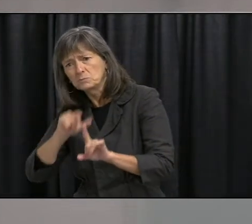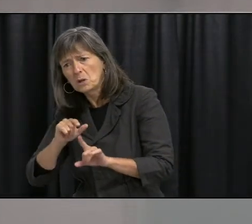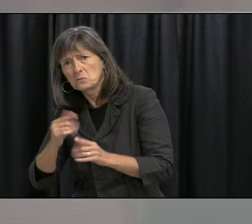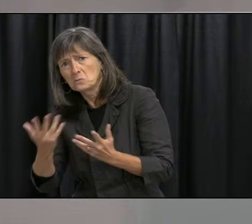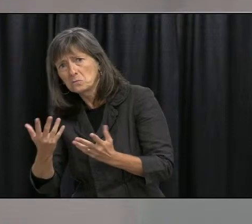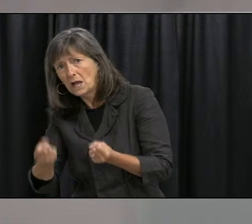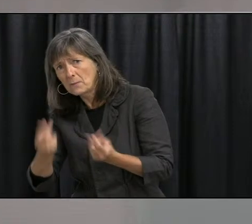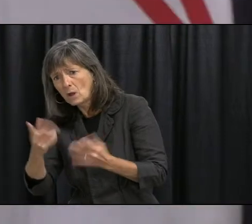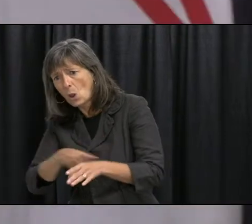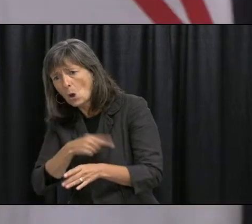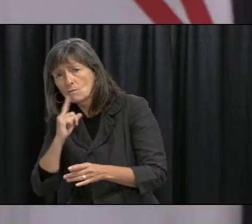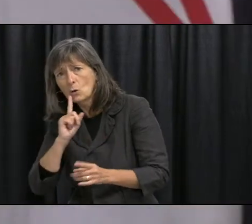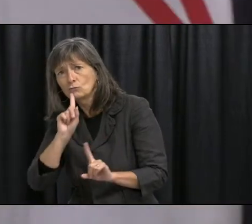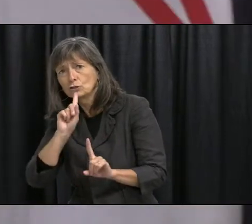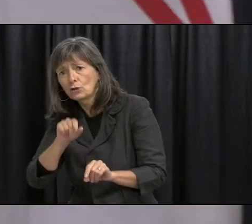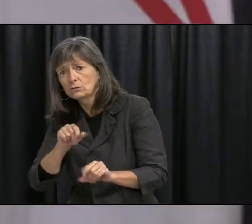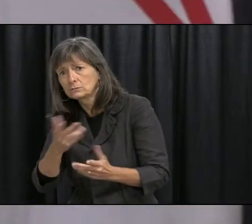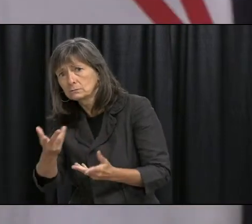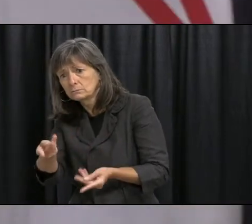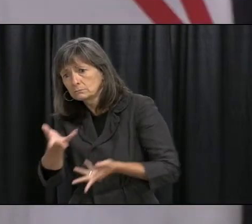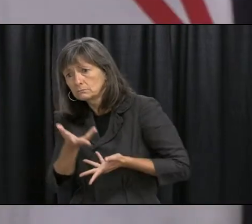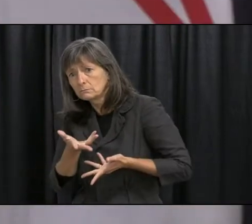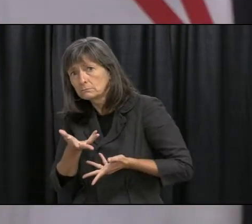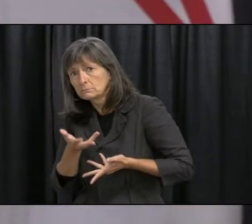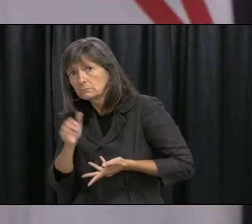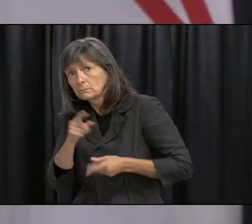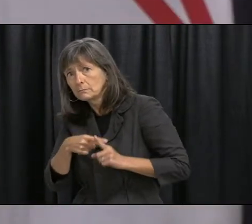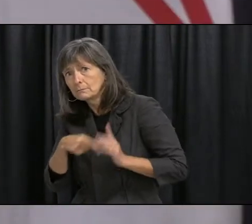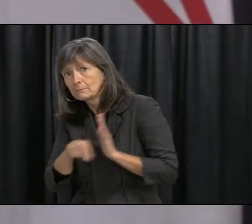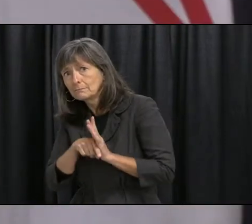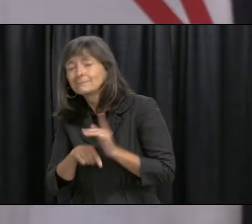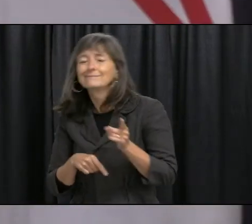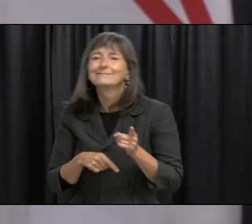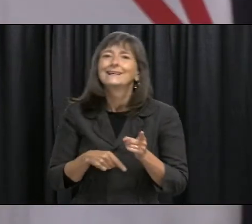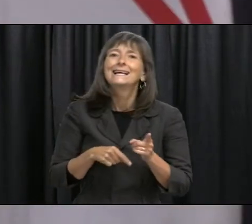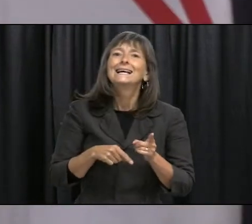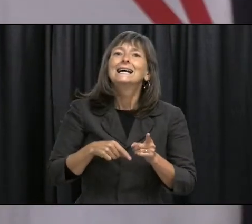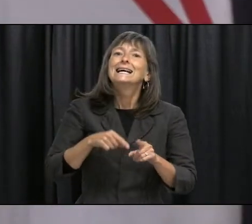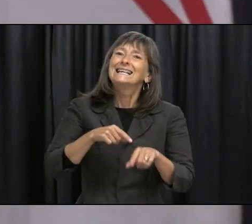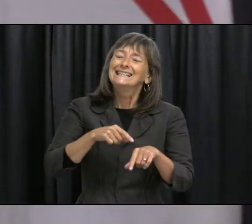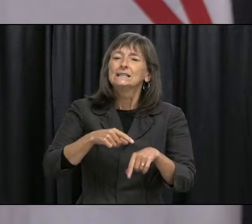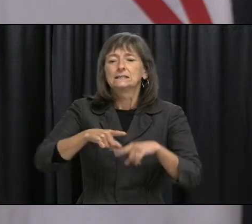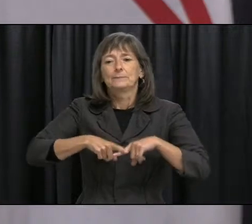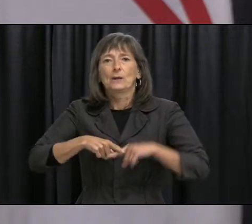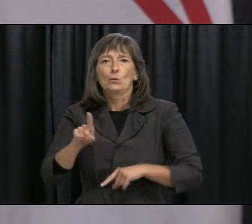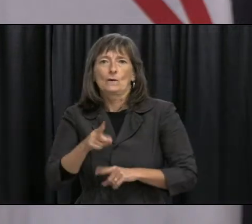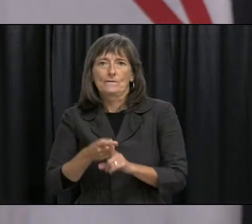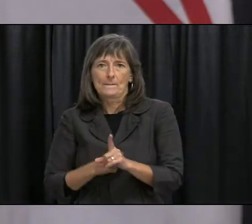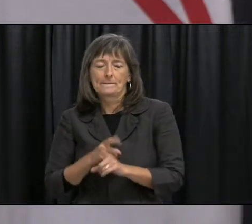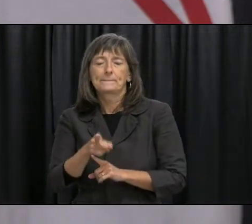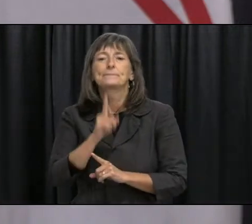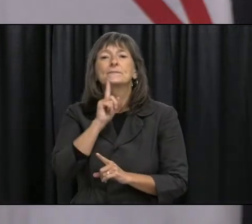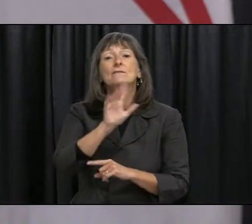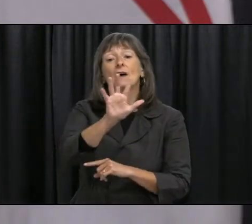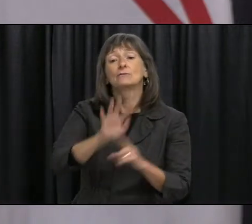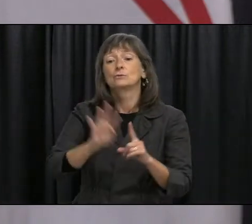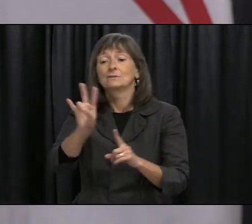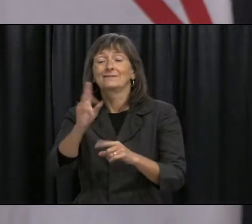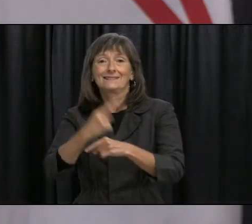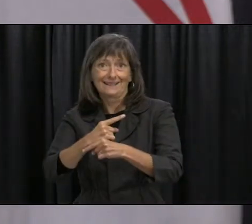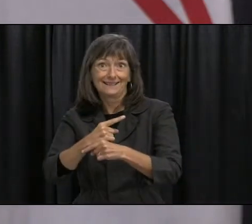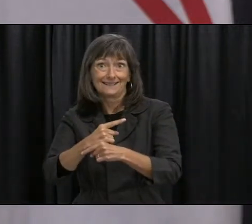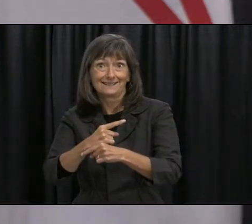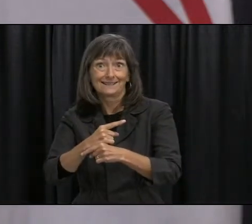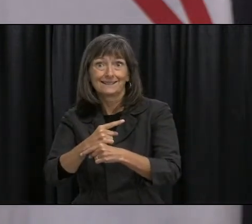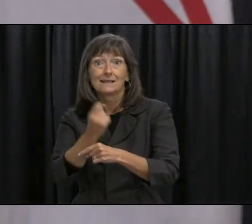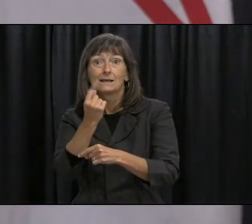So how long will it take to get their test results? Depends on where they're from, and that's why we gave a window of the 5 to 7 days. So all testing has